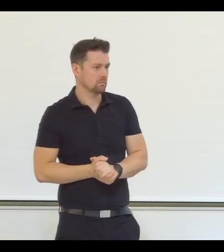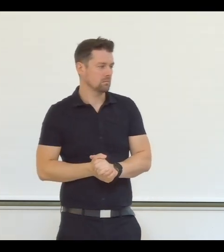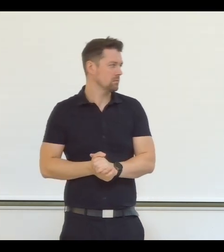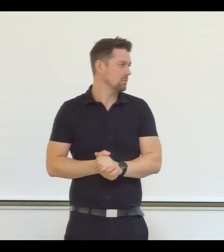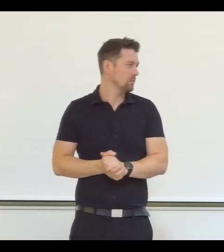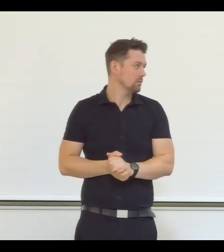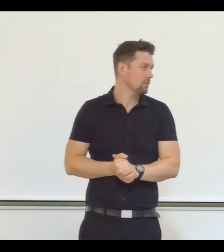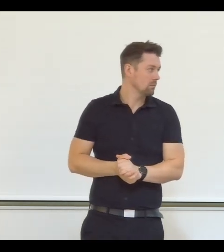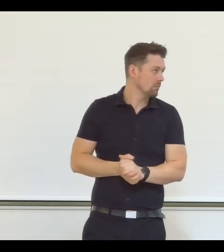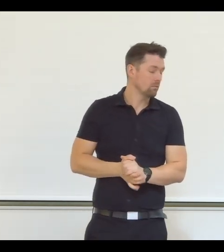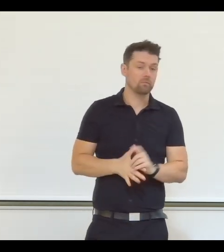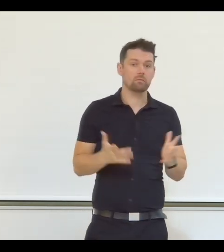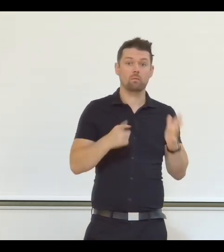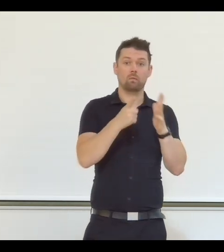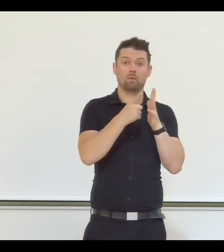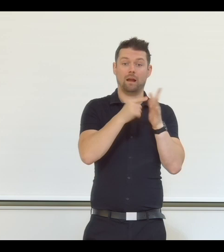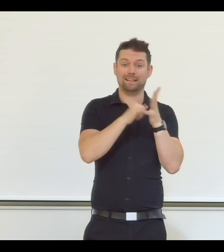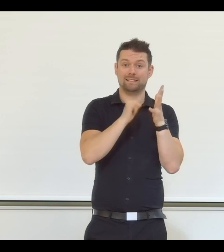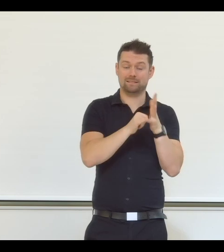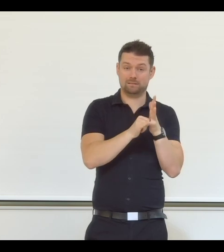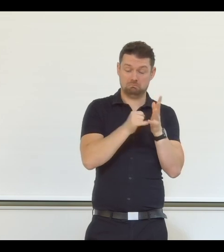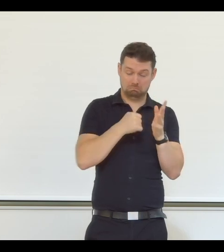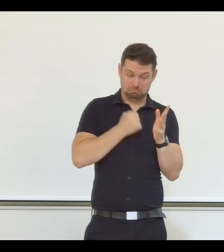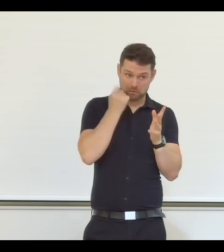So on the ISS today, they have smoke detectors.